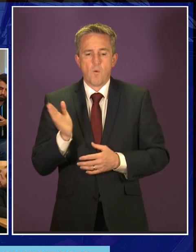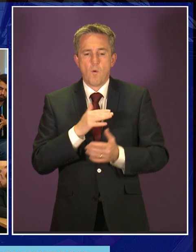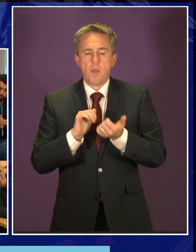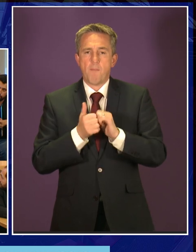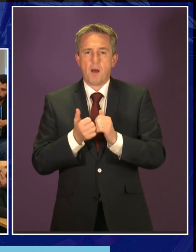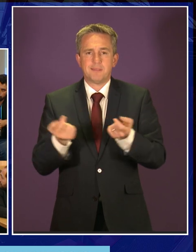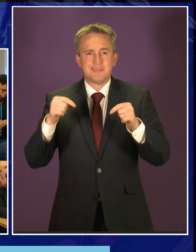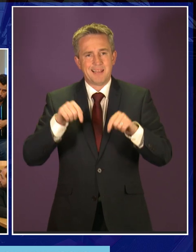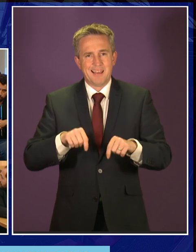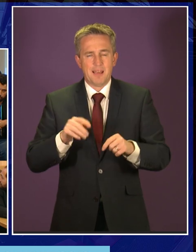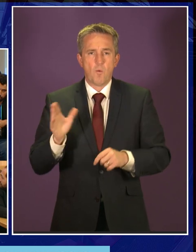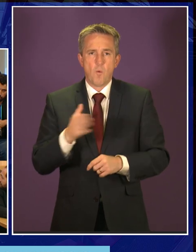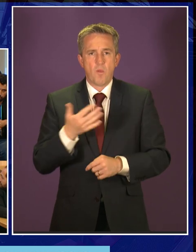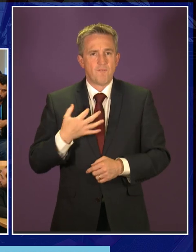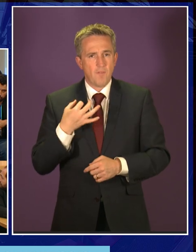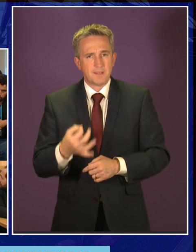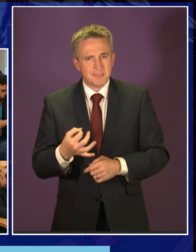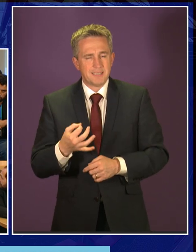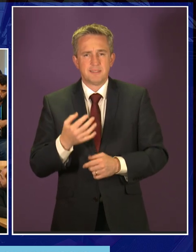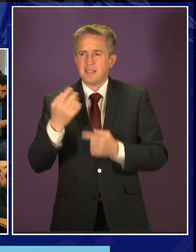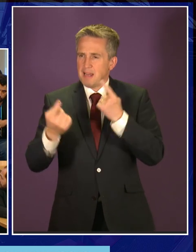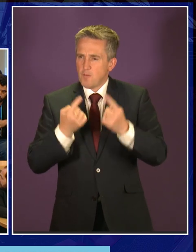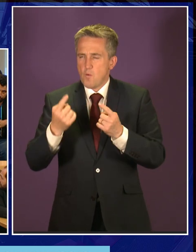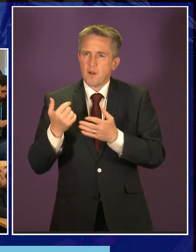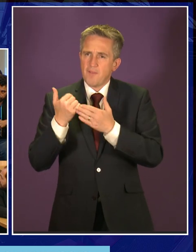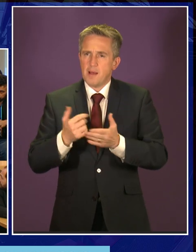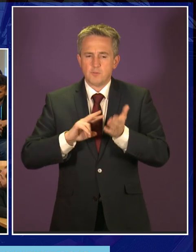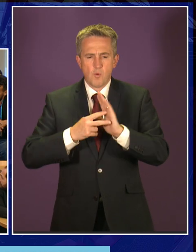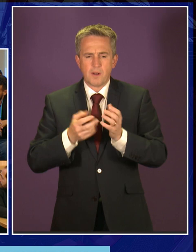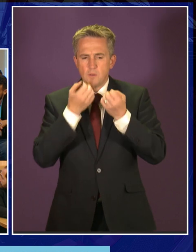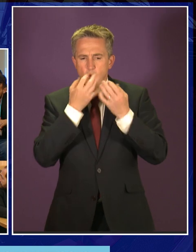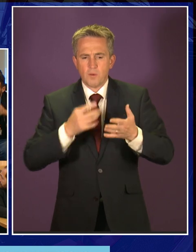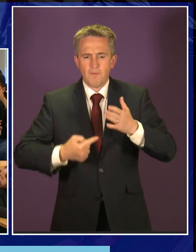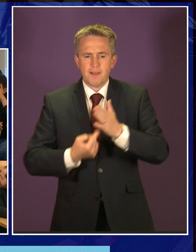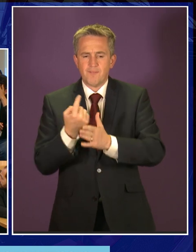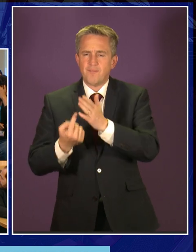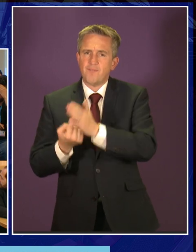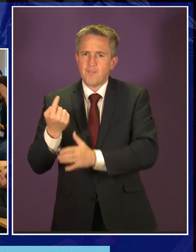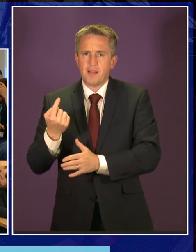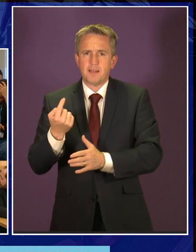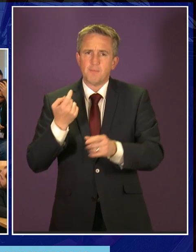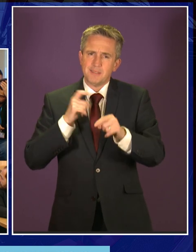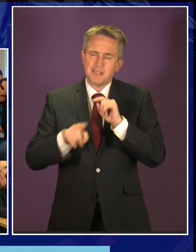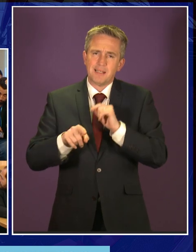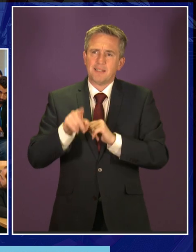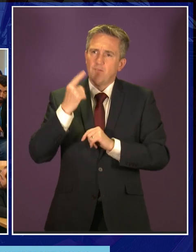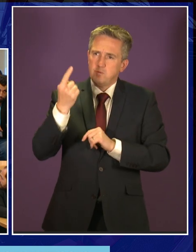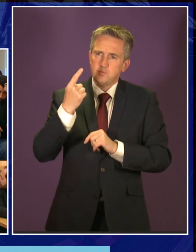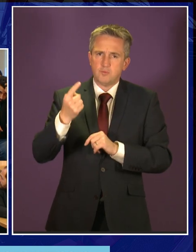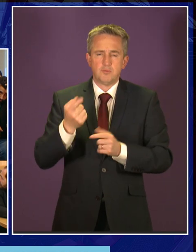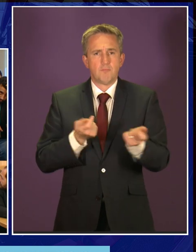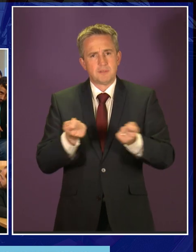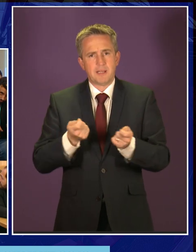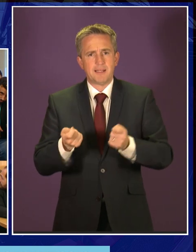here today, the volunteers involved in organising such a wonderful event, and especially to you, Mr. Presiding Officer,